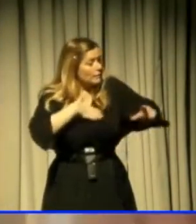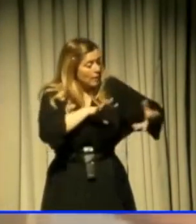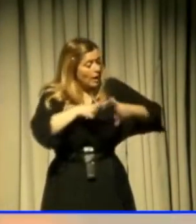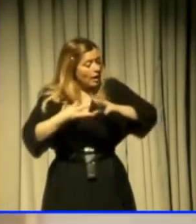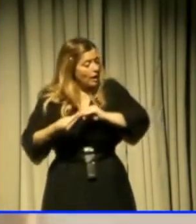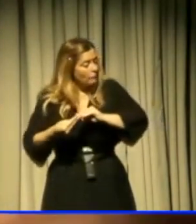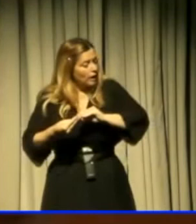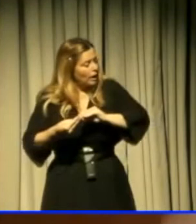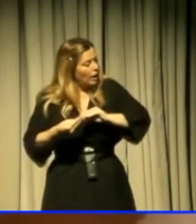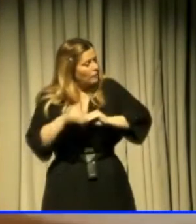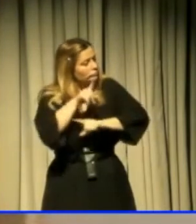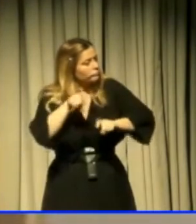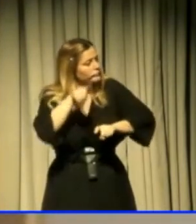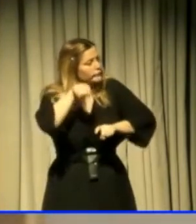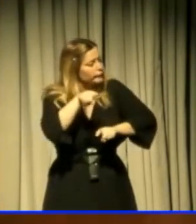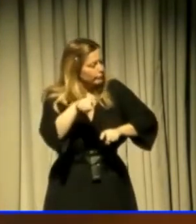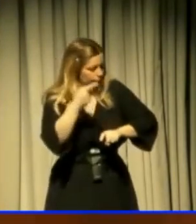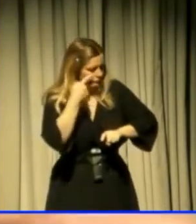it is.